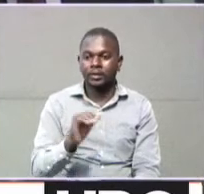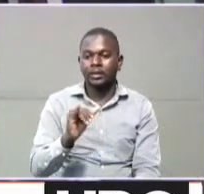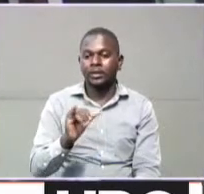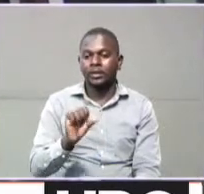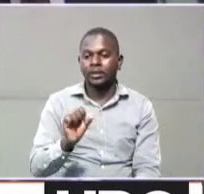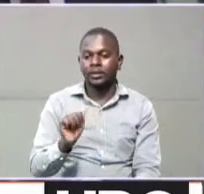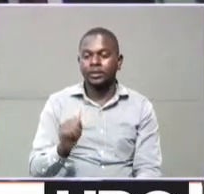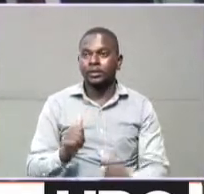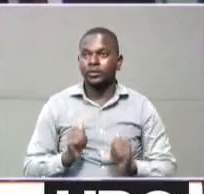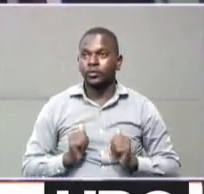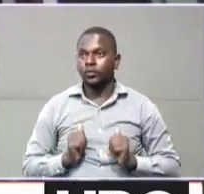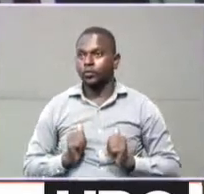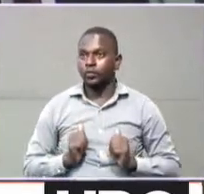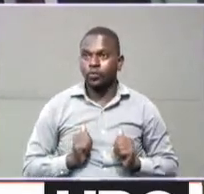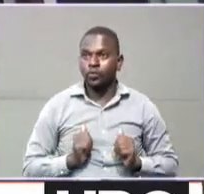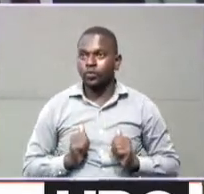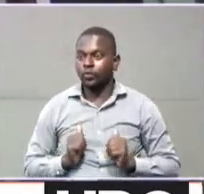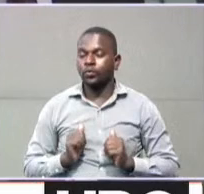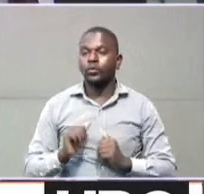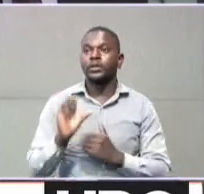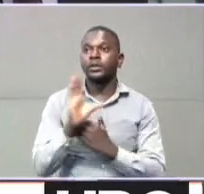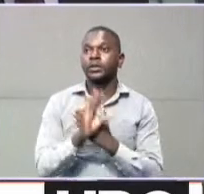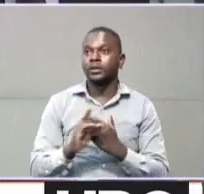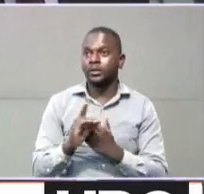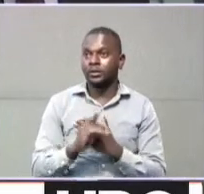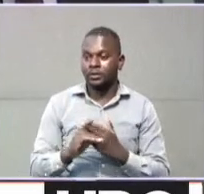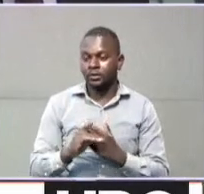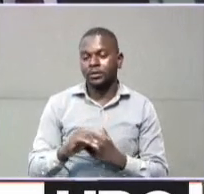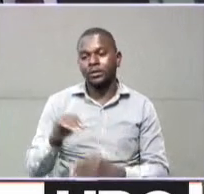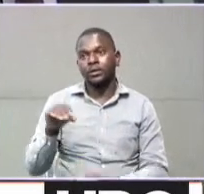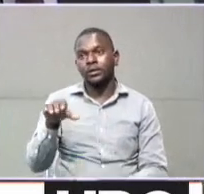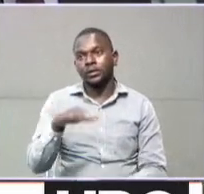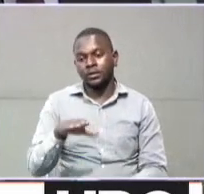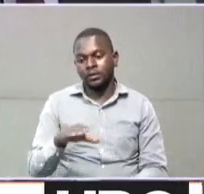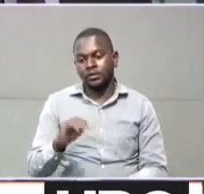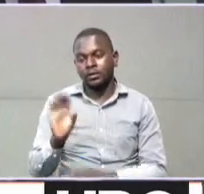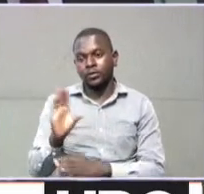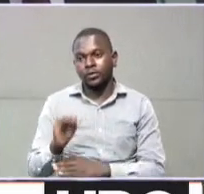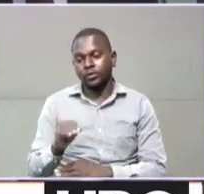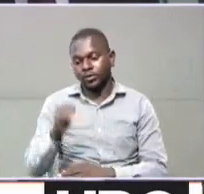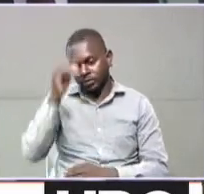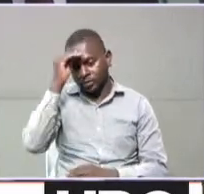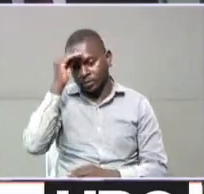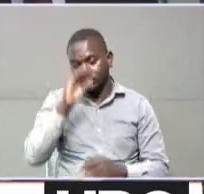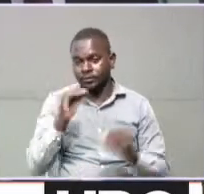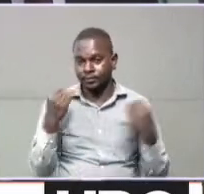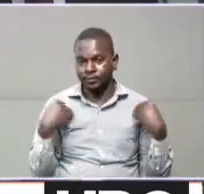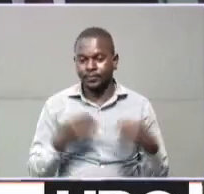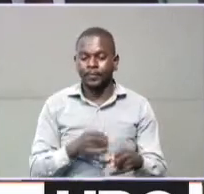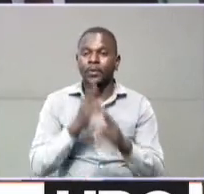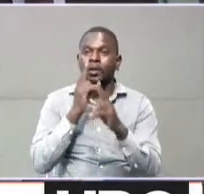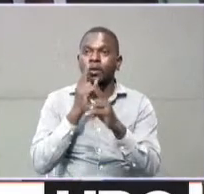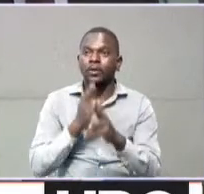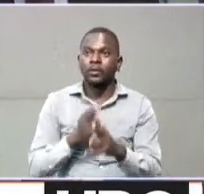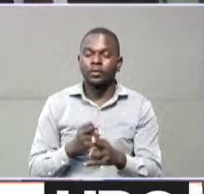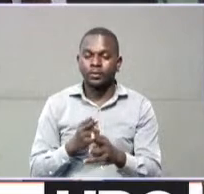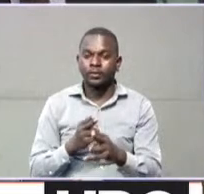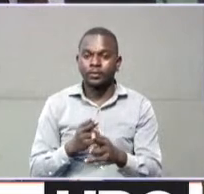of lamborghini county to the committee on education and sports the honourable